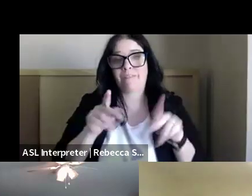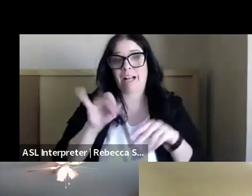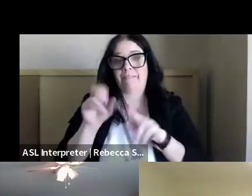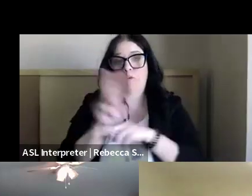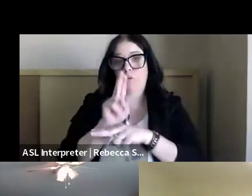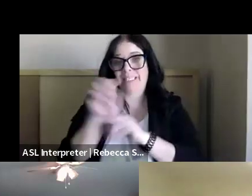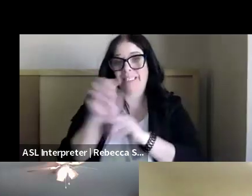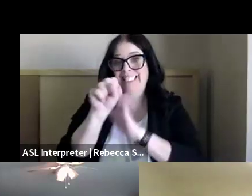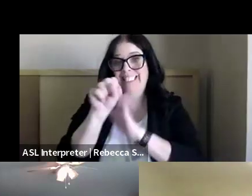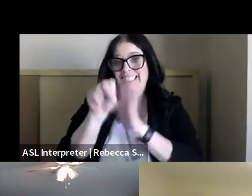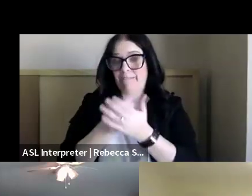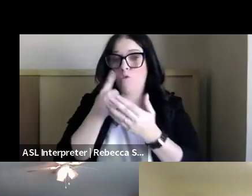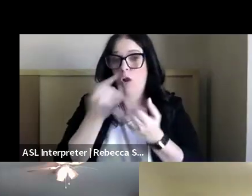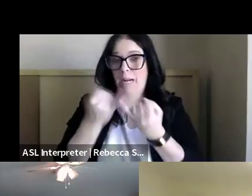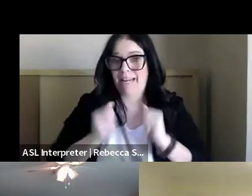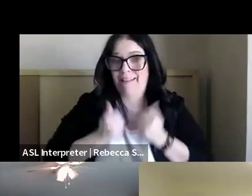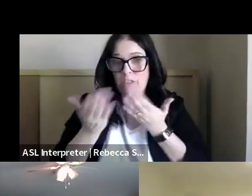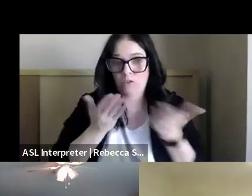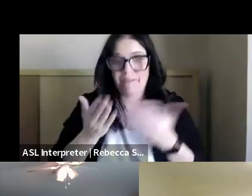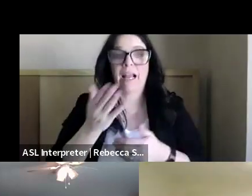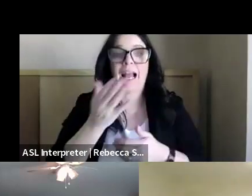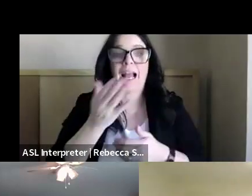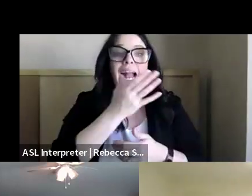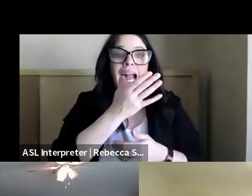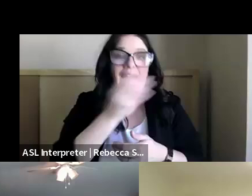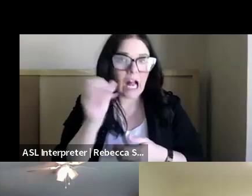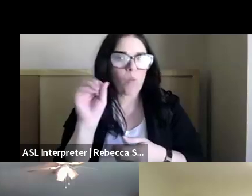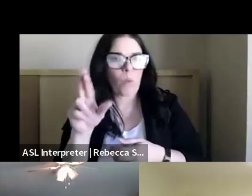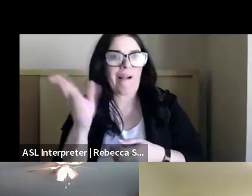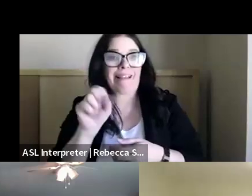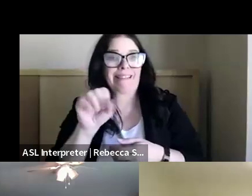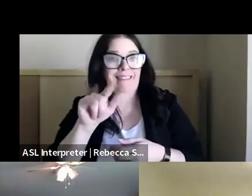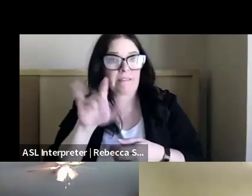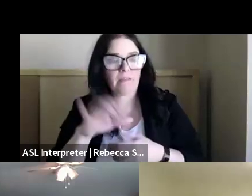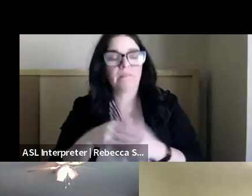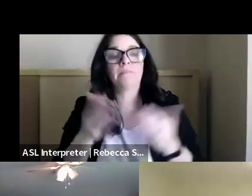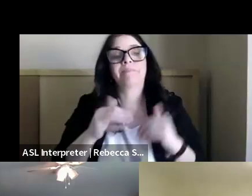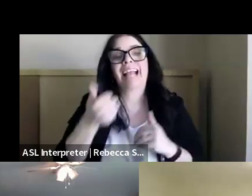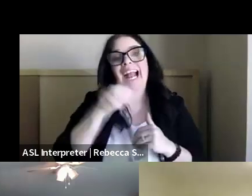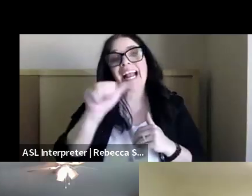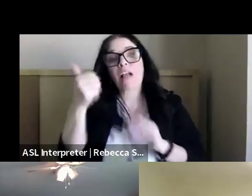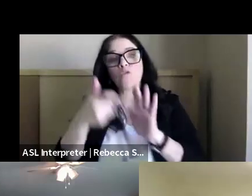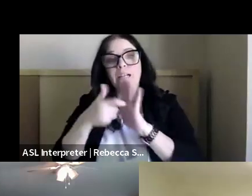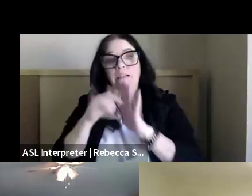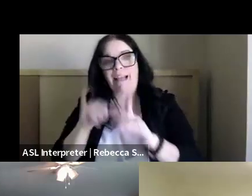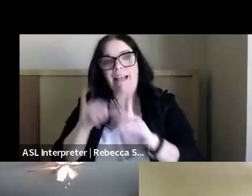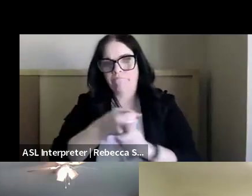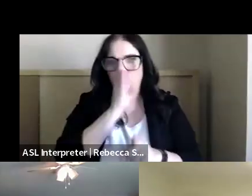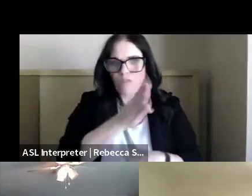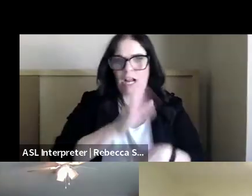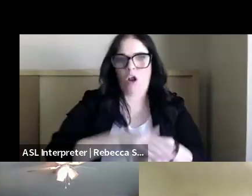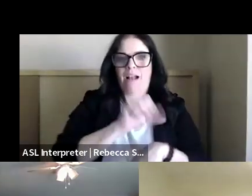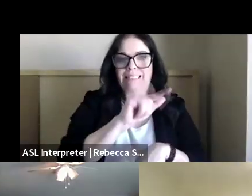living services and or the silk? Any other requirements having a direct impact on the silk, sills,